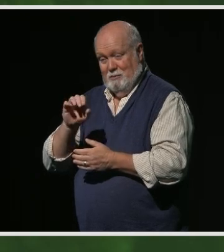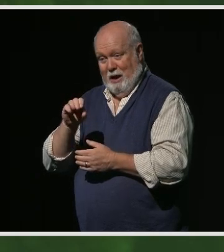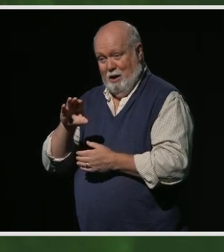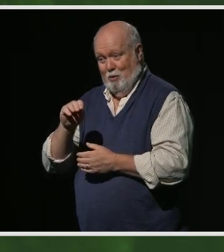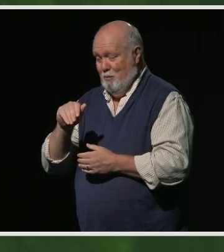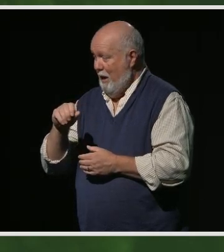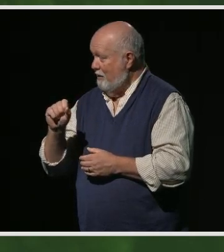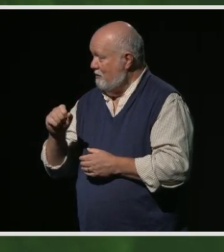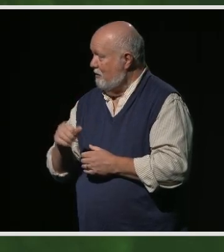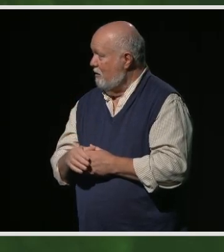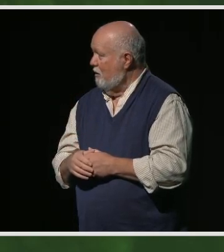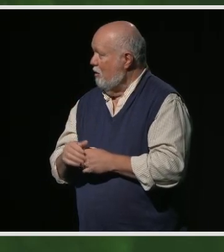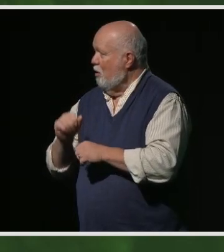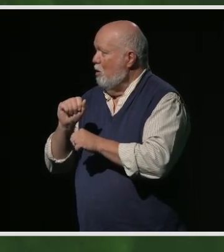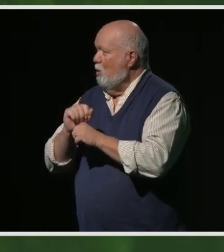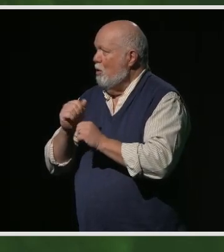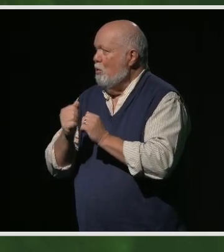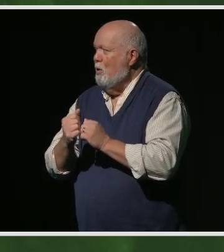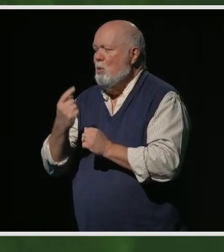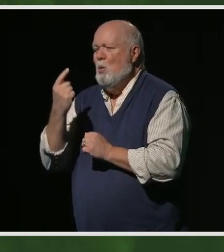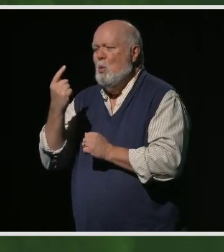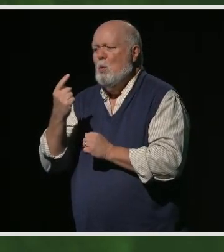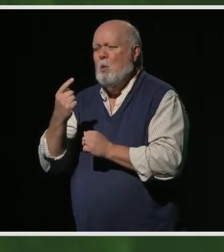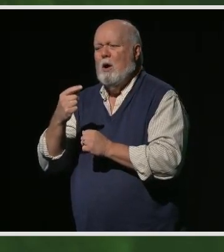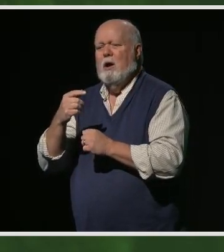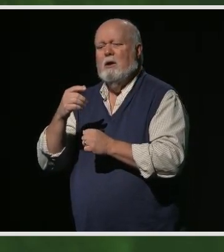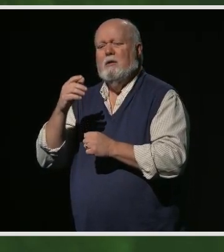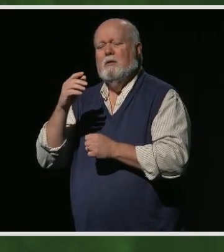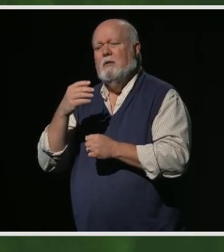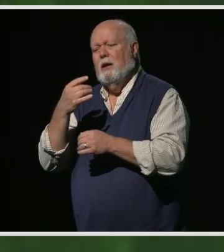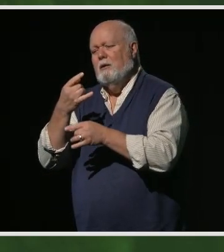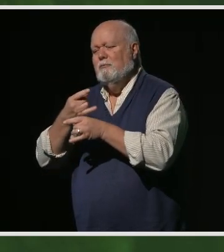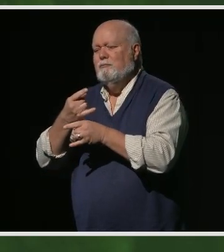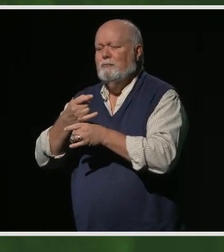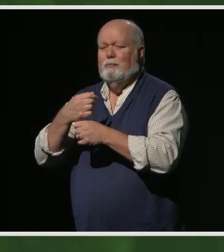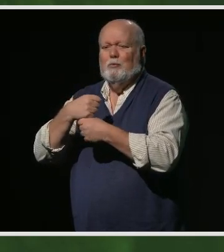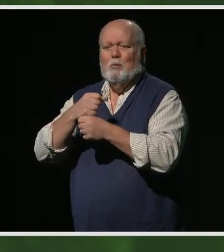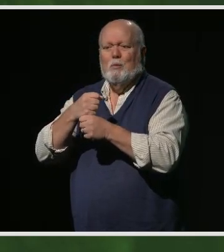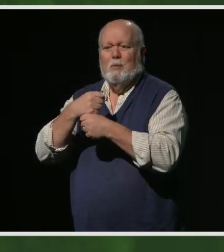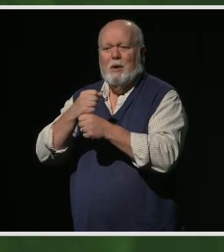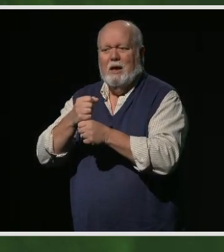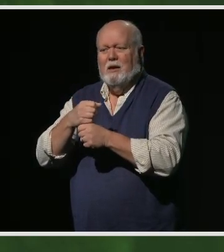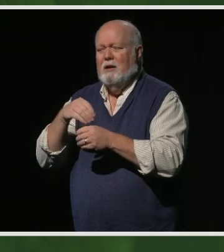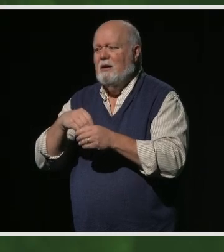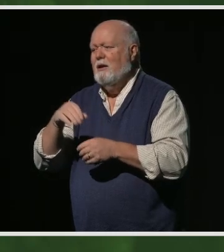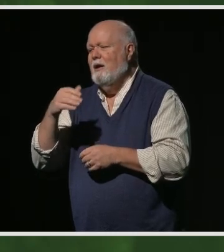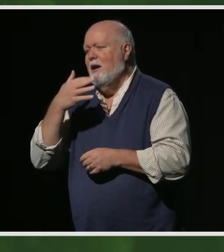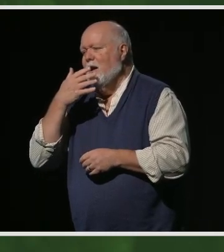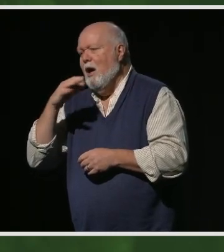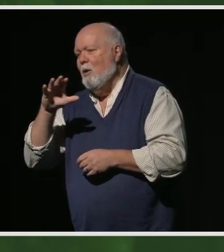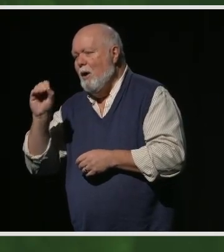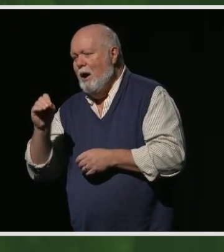AB InBev, one of the largest brewers in the world, and we were working at their facility in Colorado and Idaho Falls.